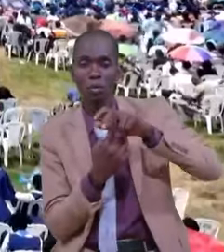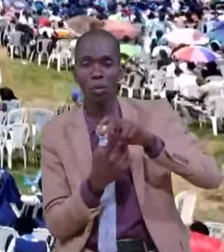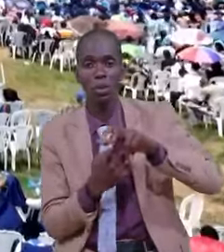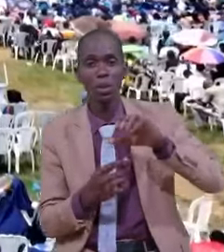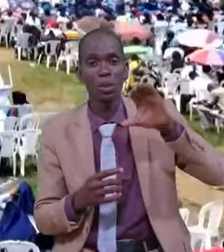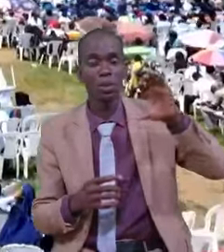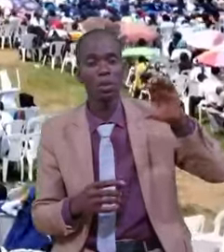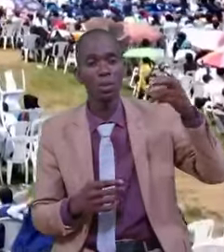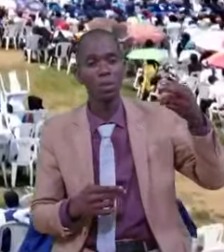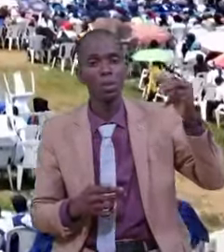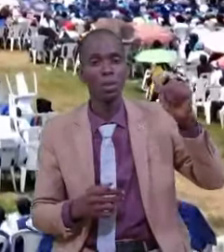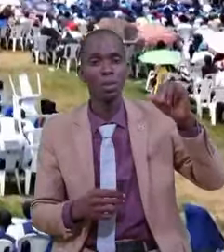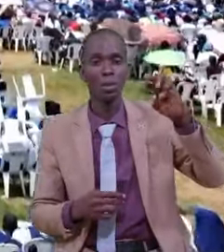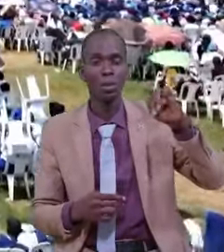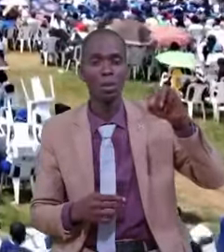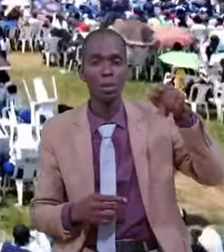Caleb's